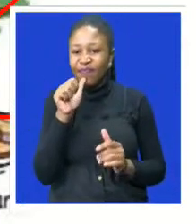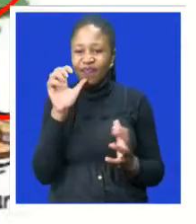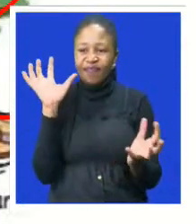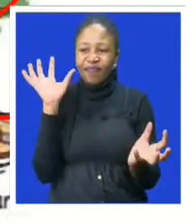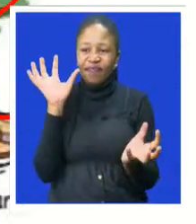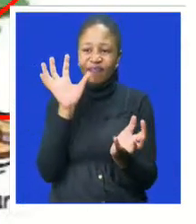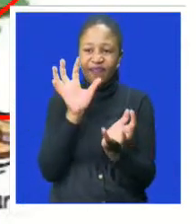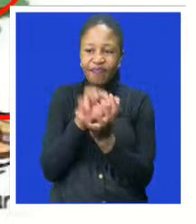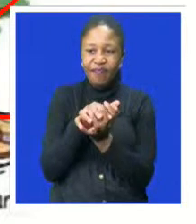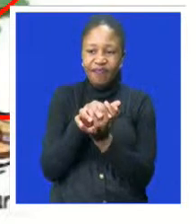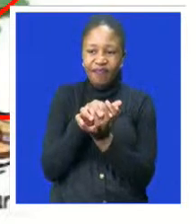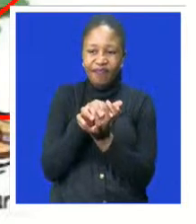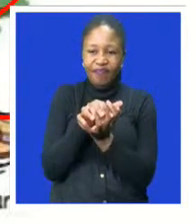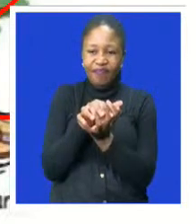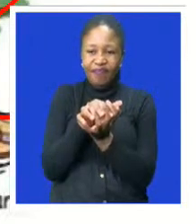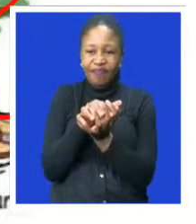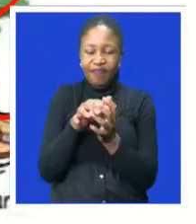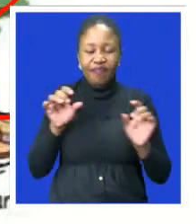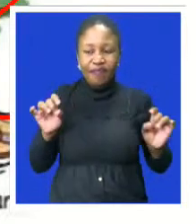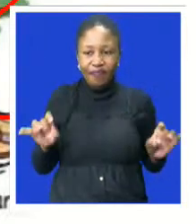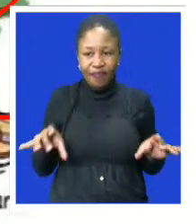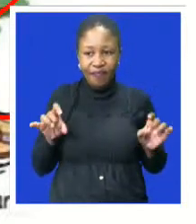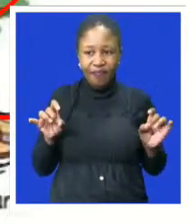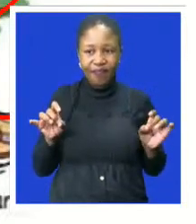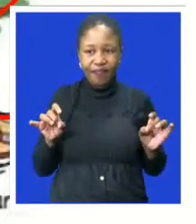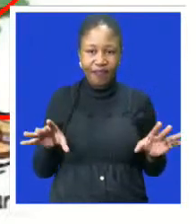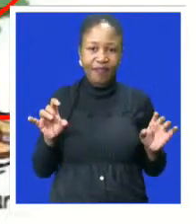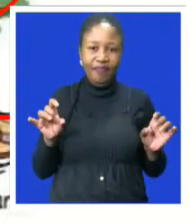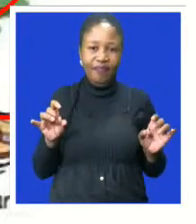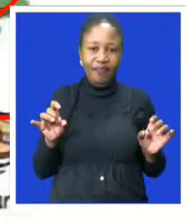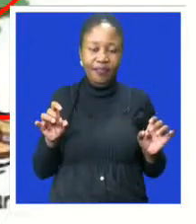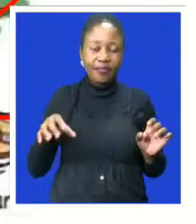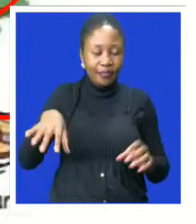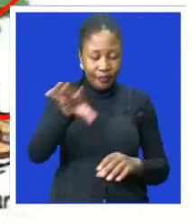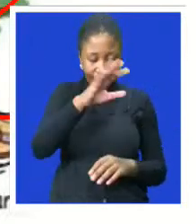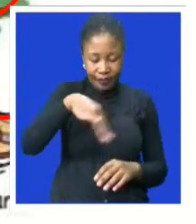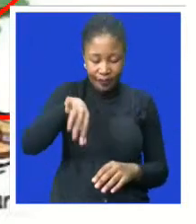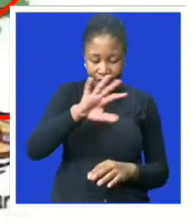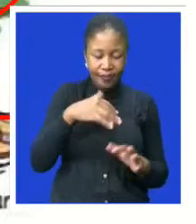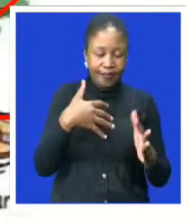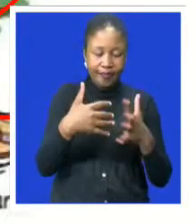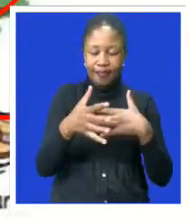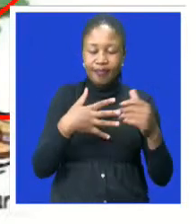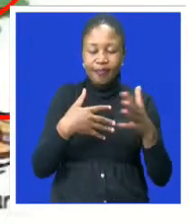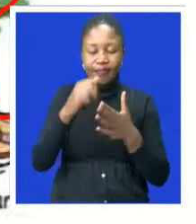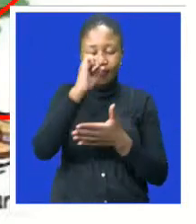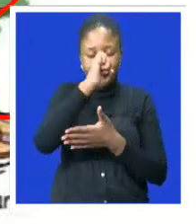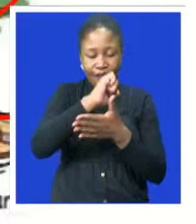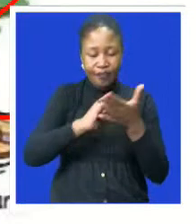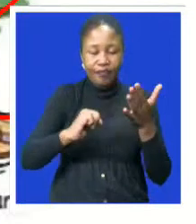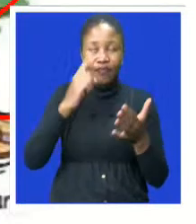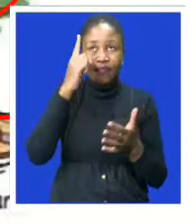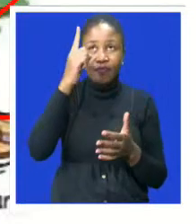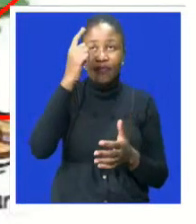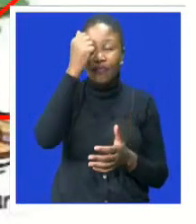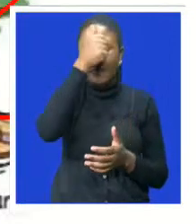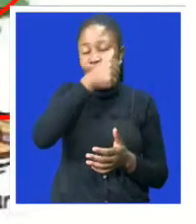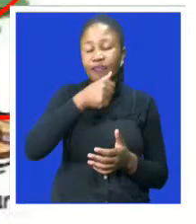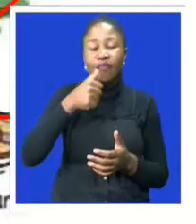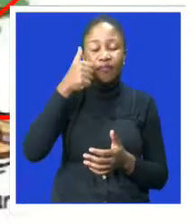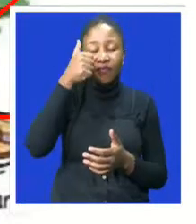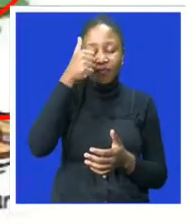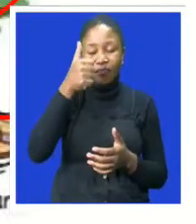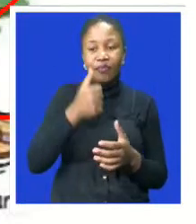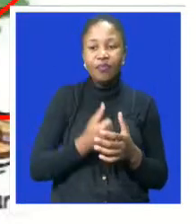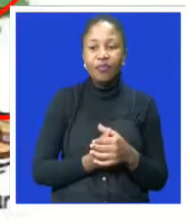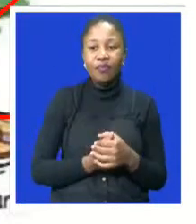frogs. All these were created by God. So now we have things that were created by God and we say they